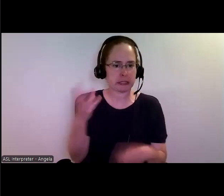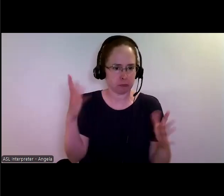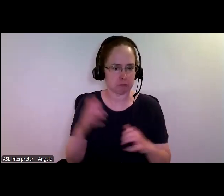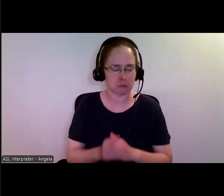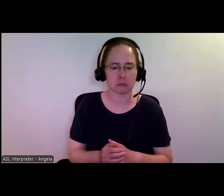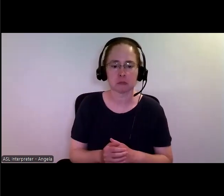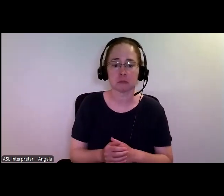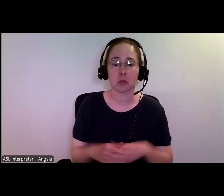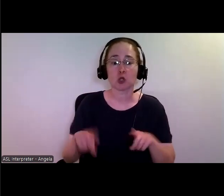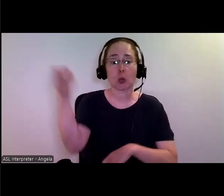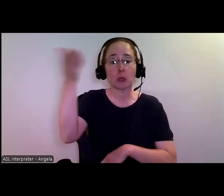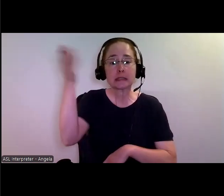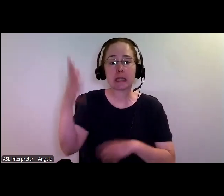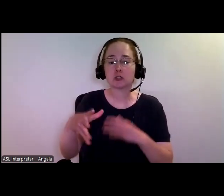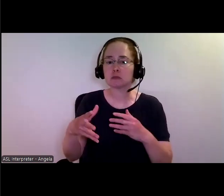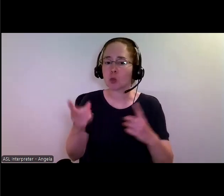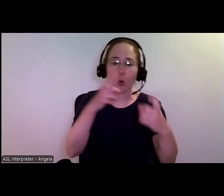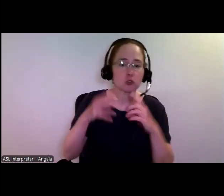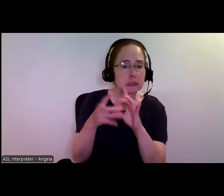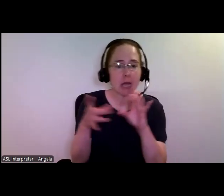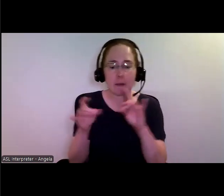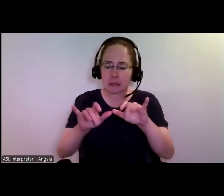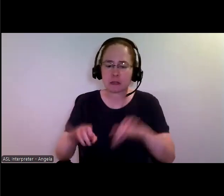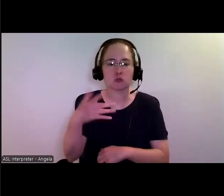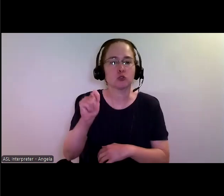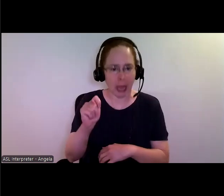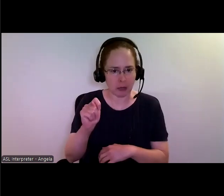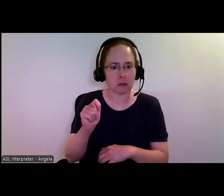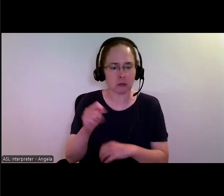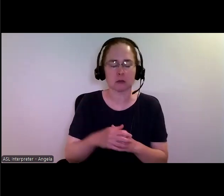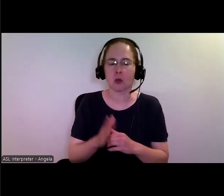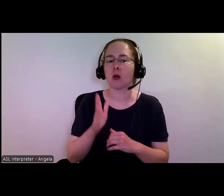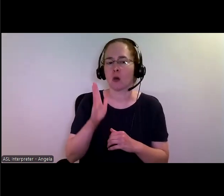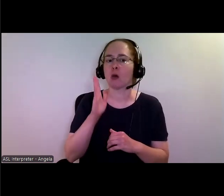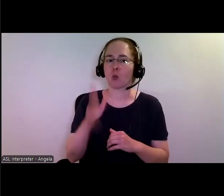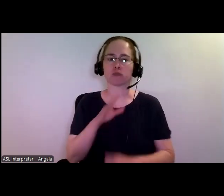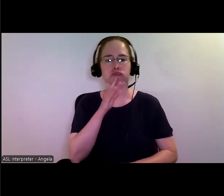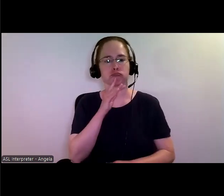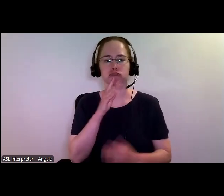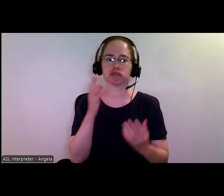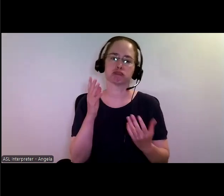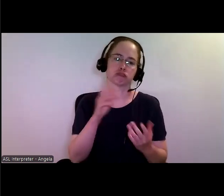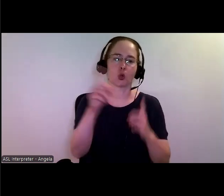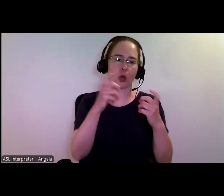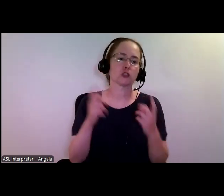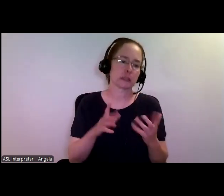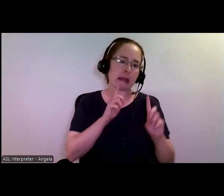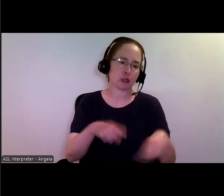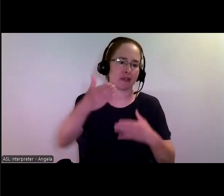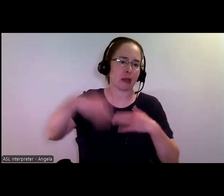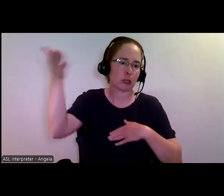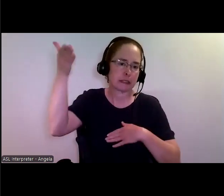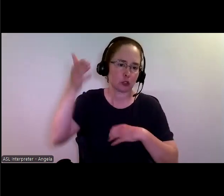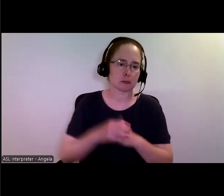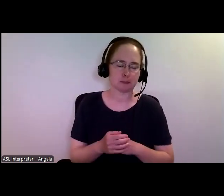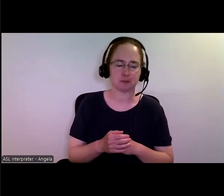the presentation, please add your questions and comments into the chat box, and the questions will be asked out loud for the presenters to answer at the end of the